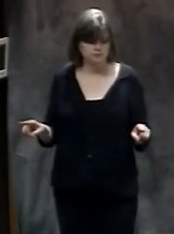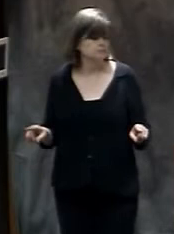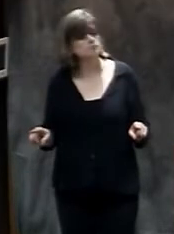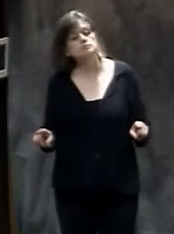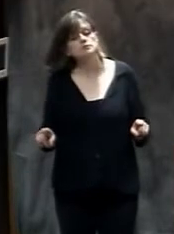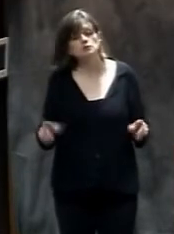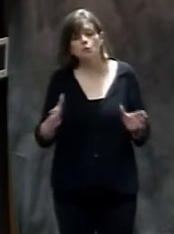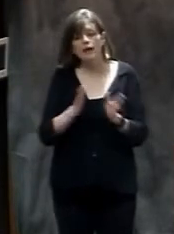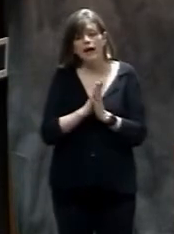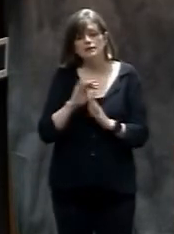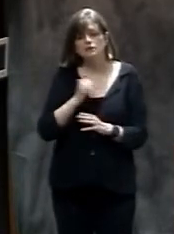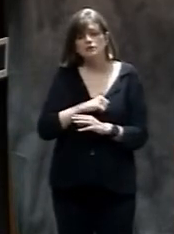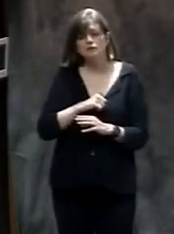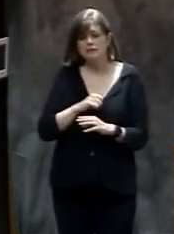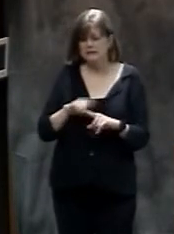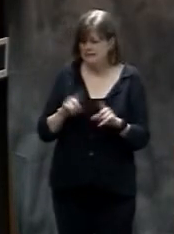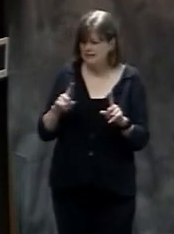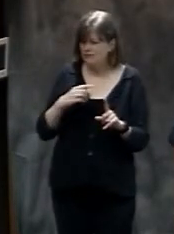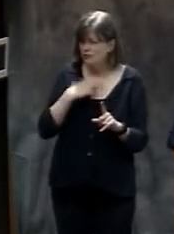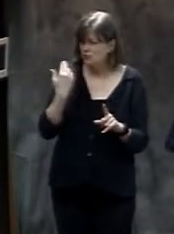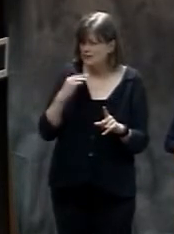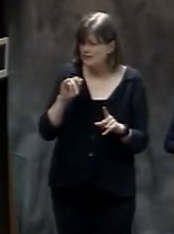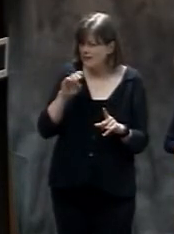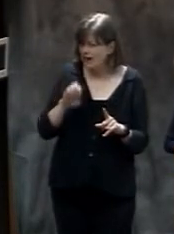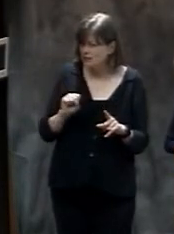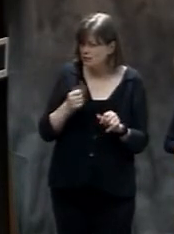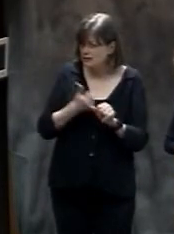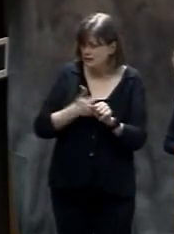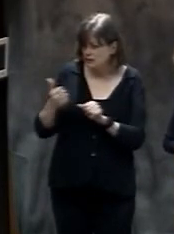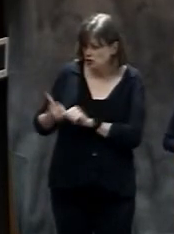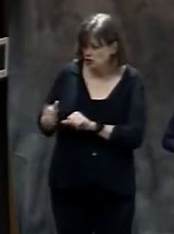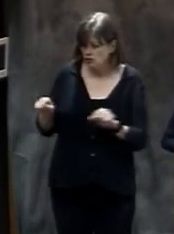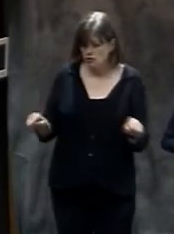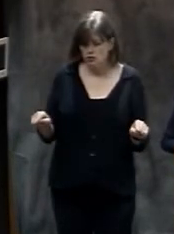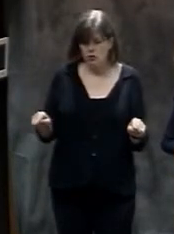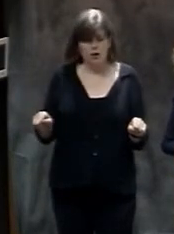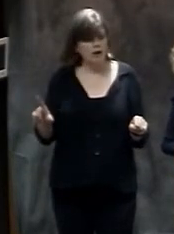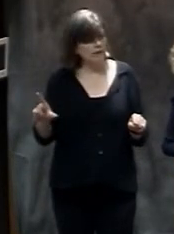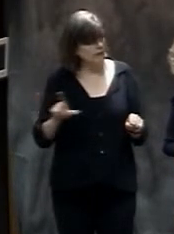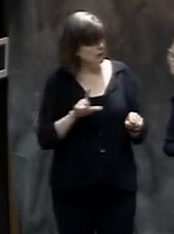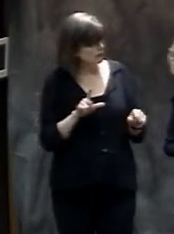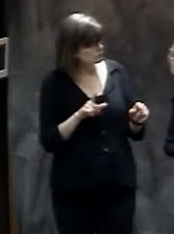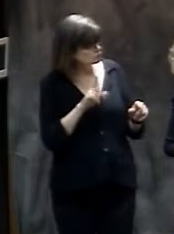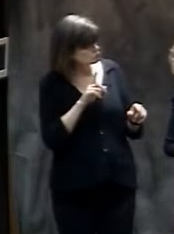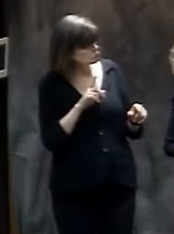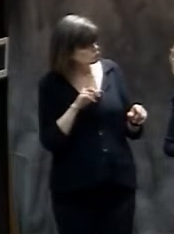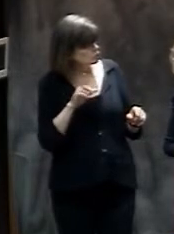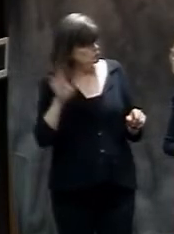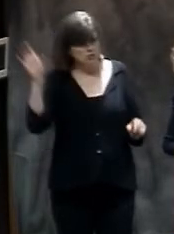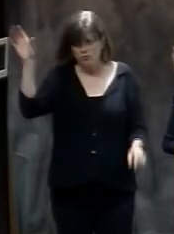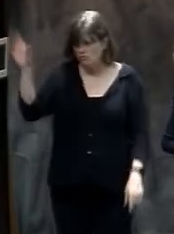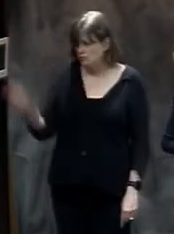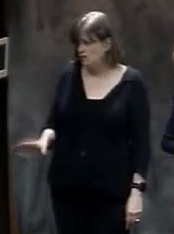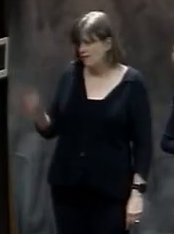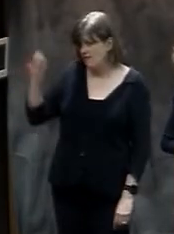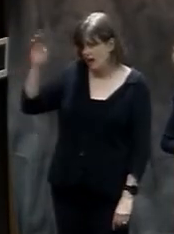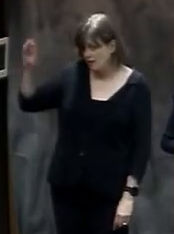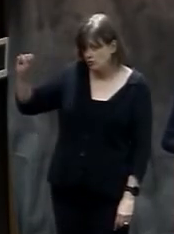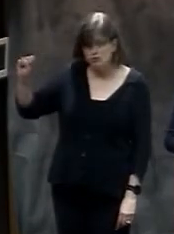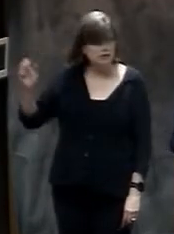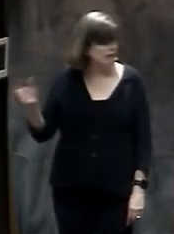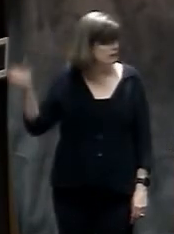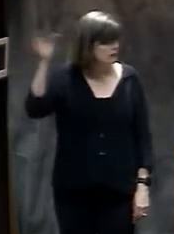risk factors in these two places? So here on the left, I have the factors, then I have Tucson and Key West,